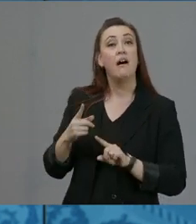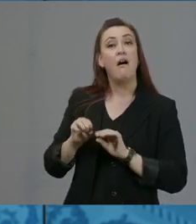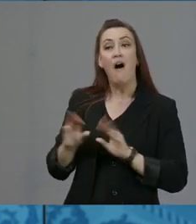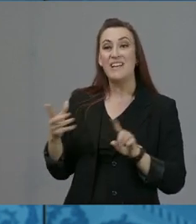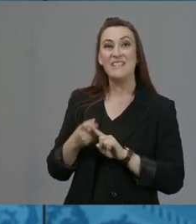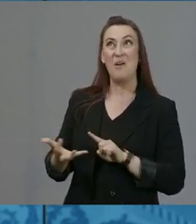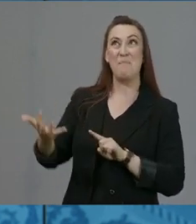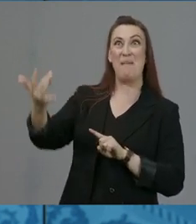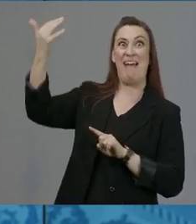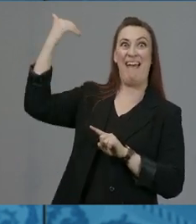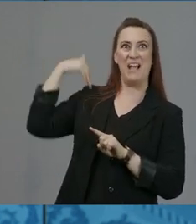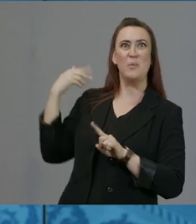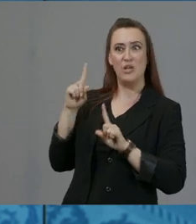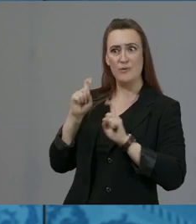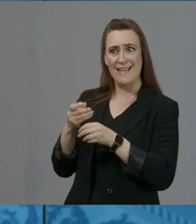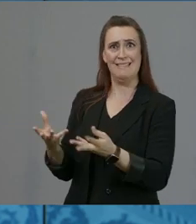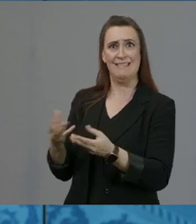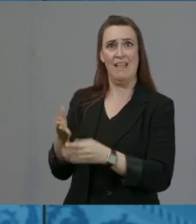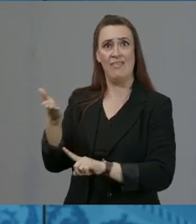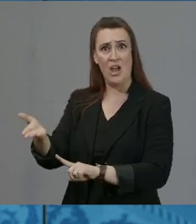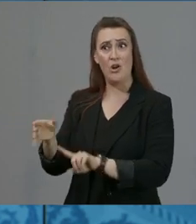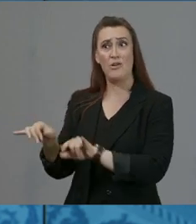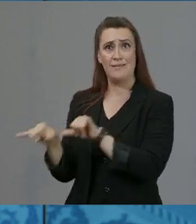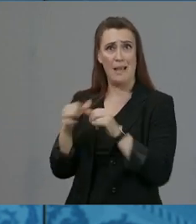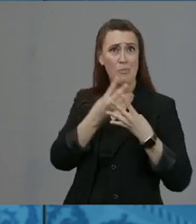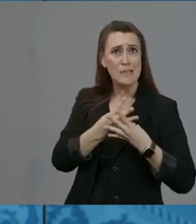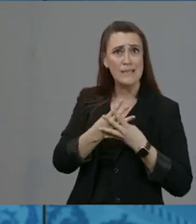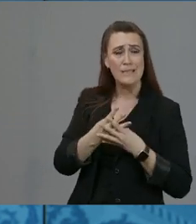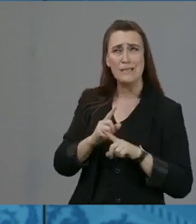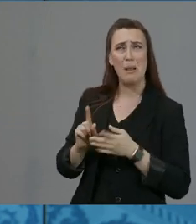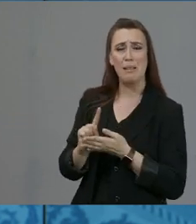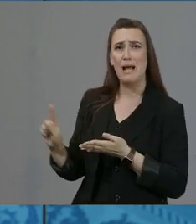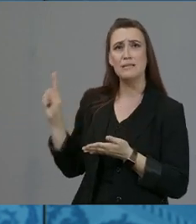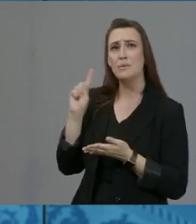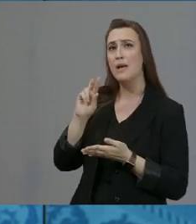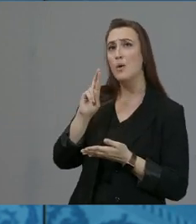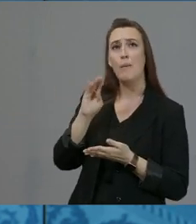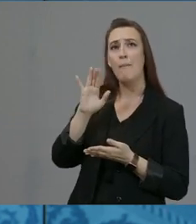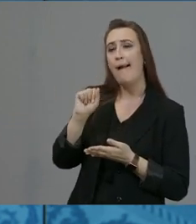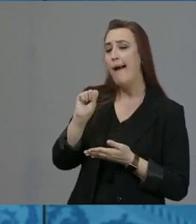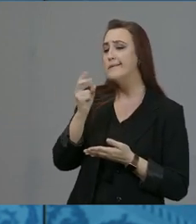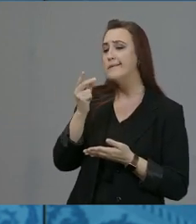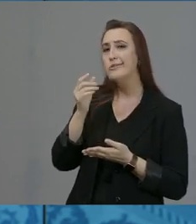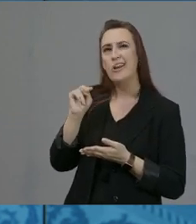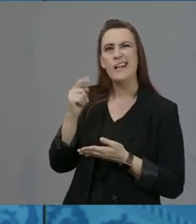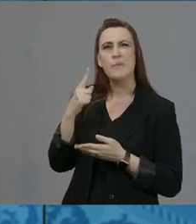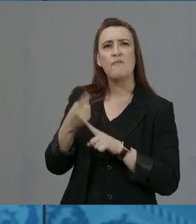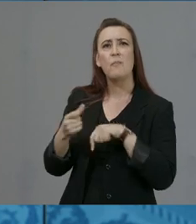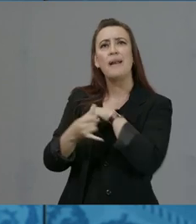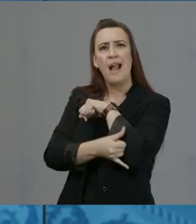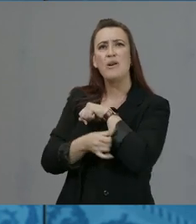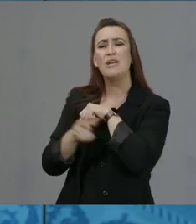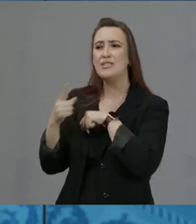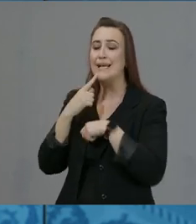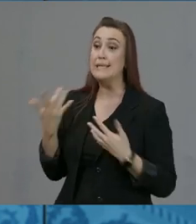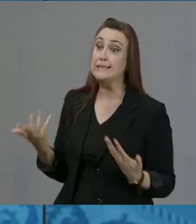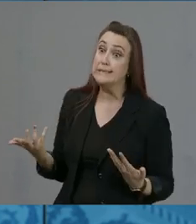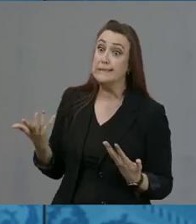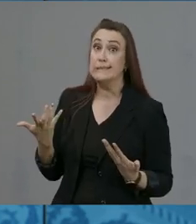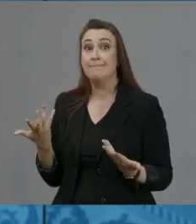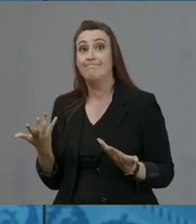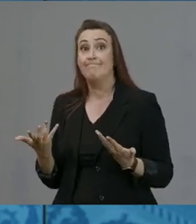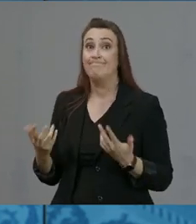needed testing, just as prisons did. And as of last week, Rebecca Sonnenschein at the county said, well, I'd love to test all of